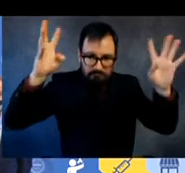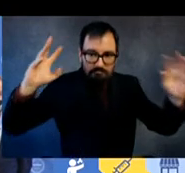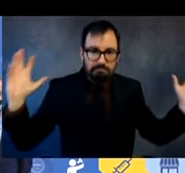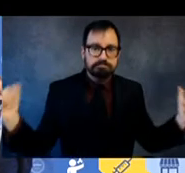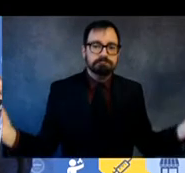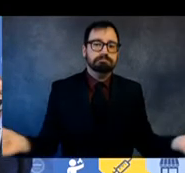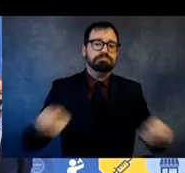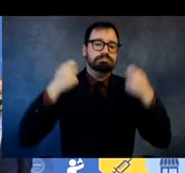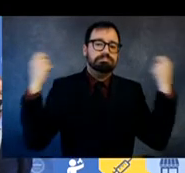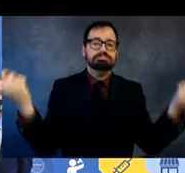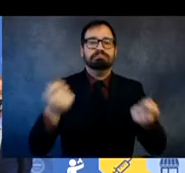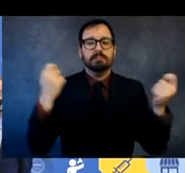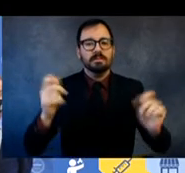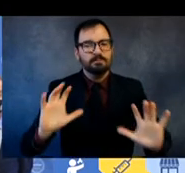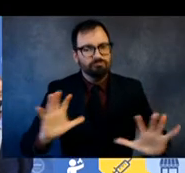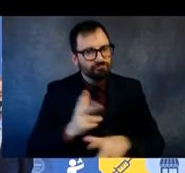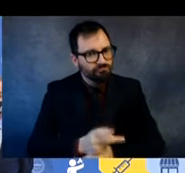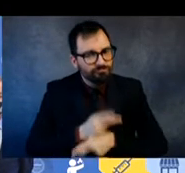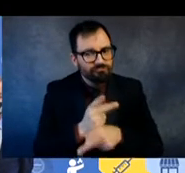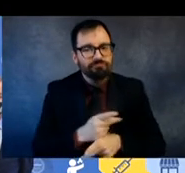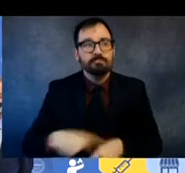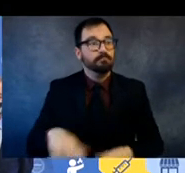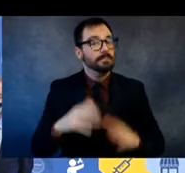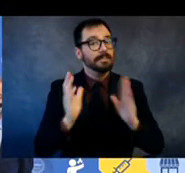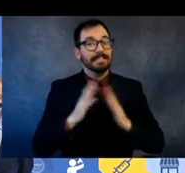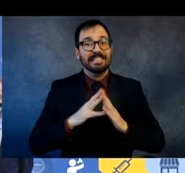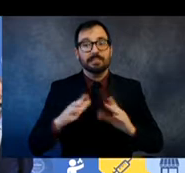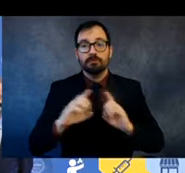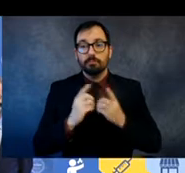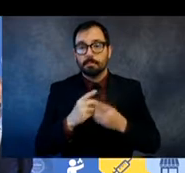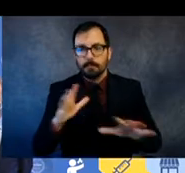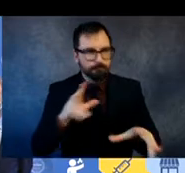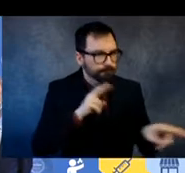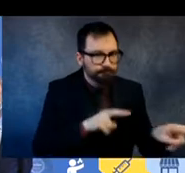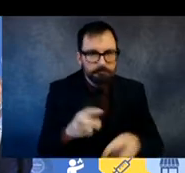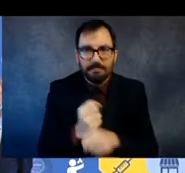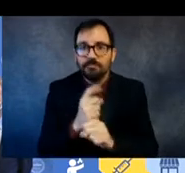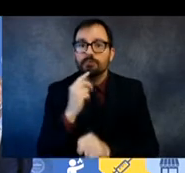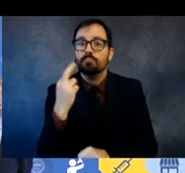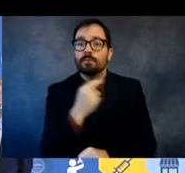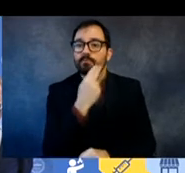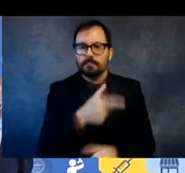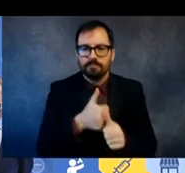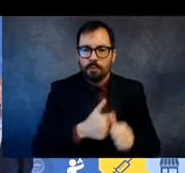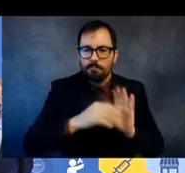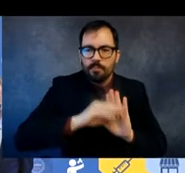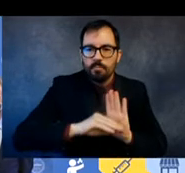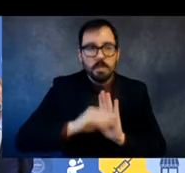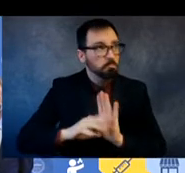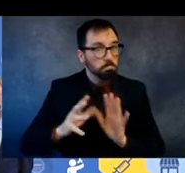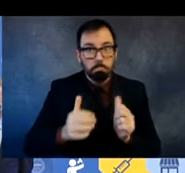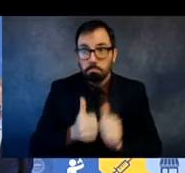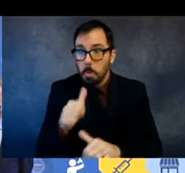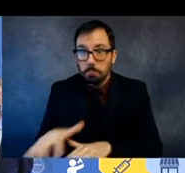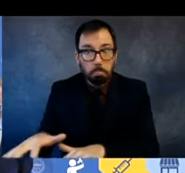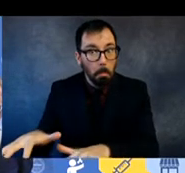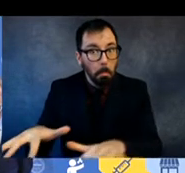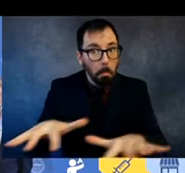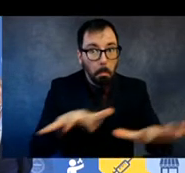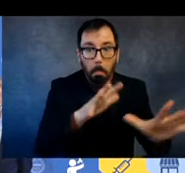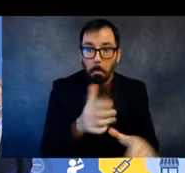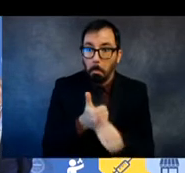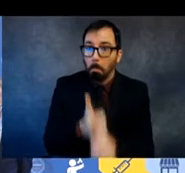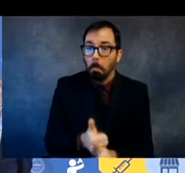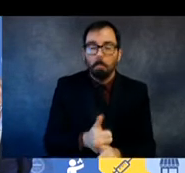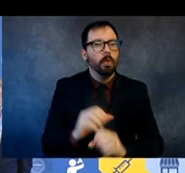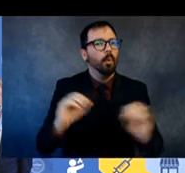safety protocols in our restaurants. For the most part, everyone was in compliance. There was no emergency license board hearing that we needed this morning, which is